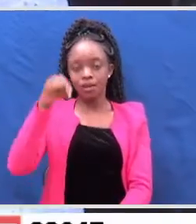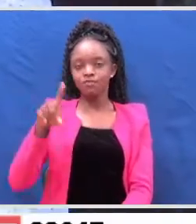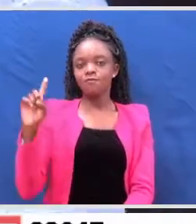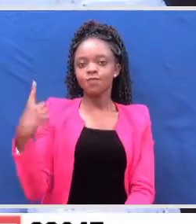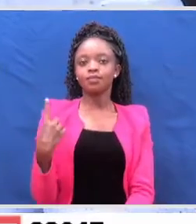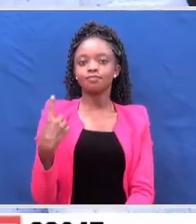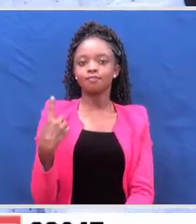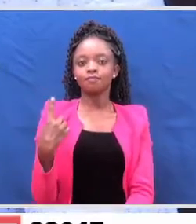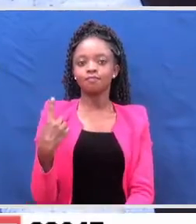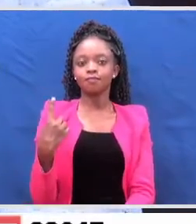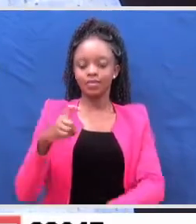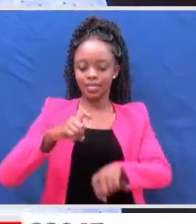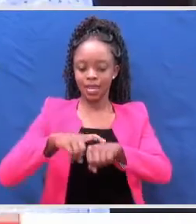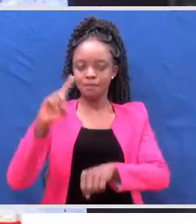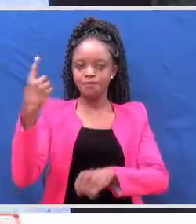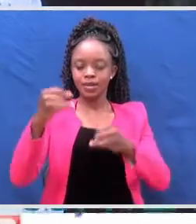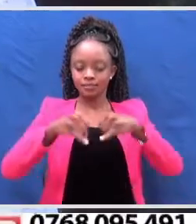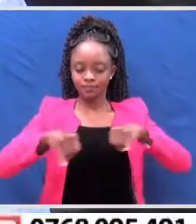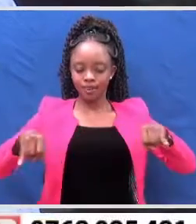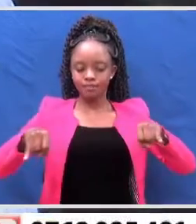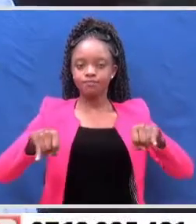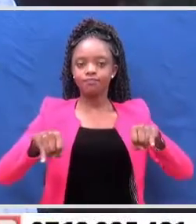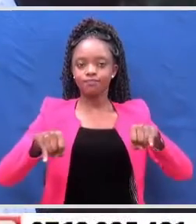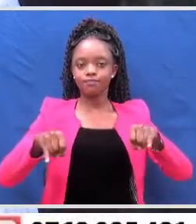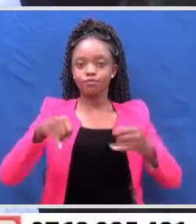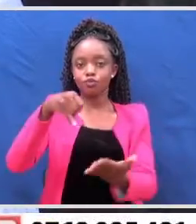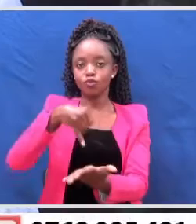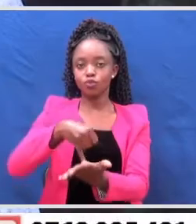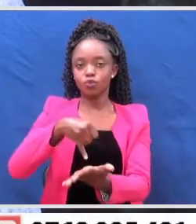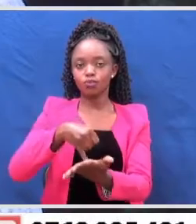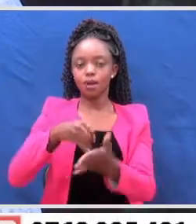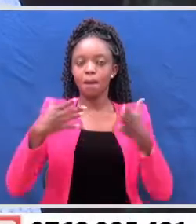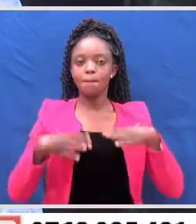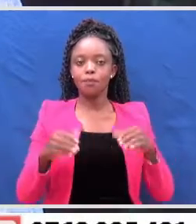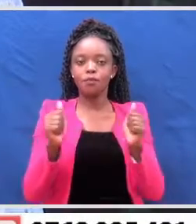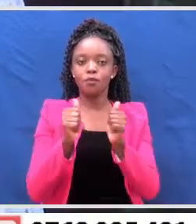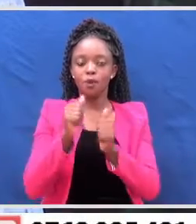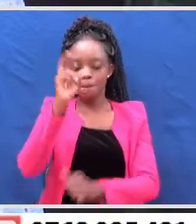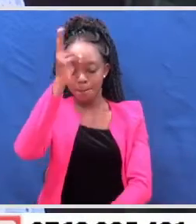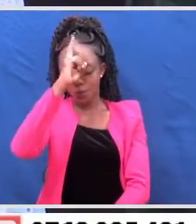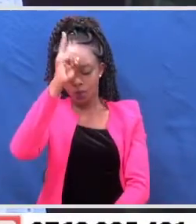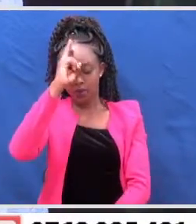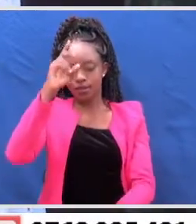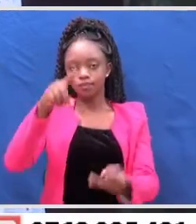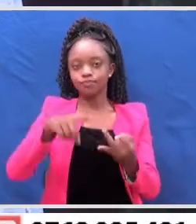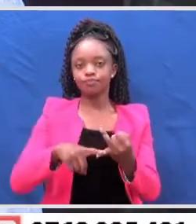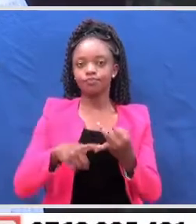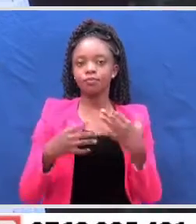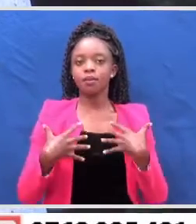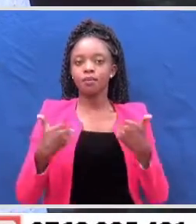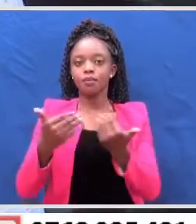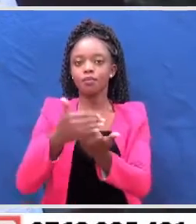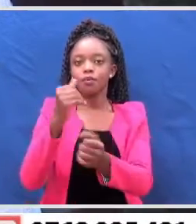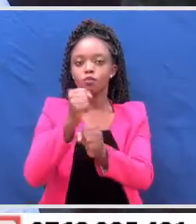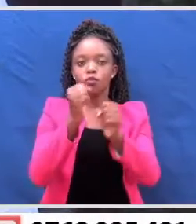line. As soon as the first line workers, and the first line include even people like the police, the healthcare